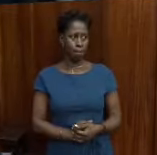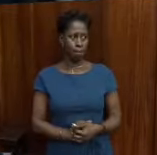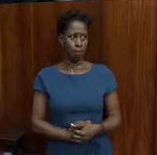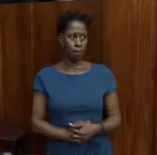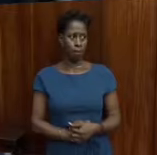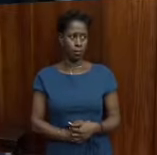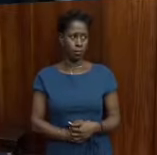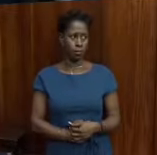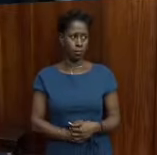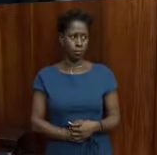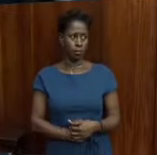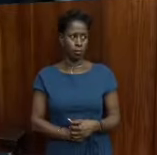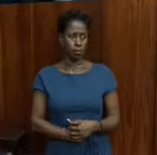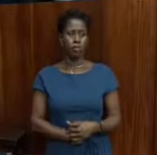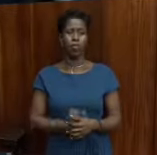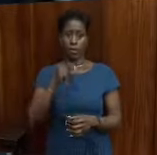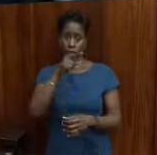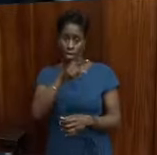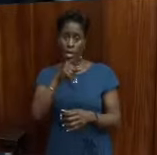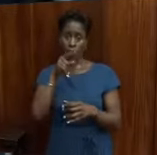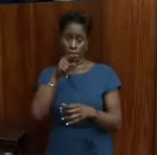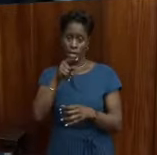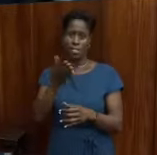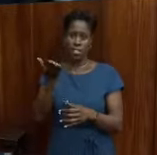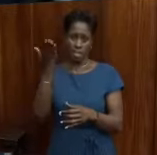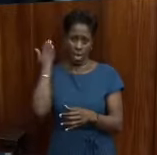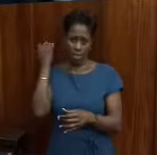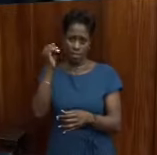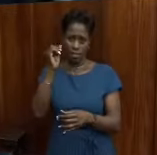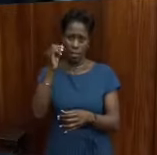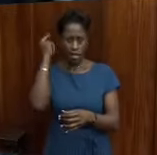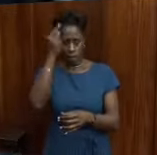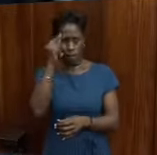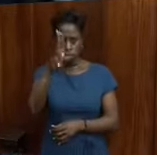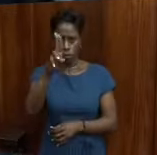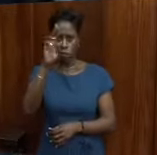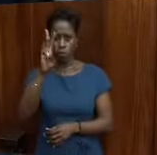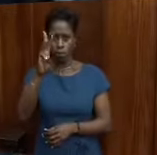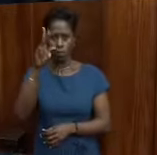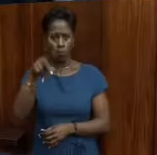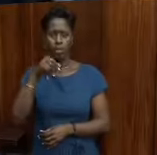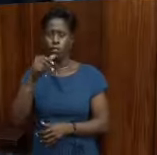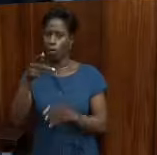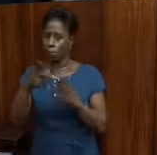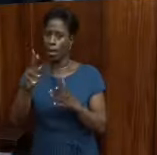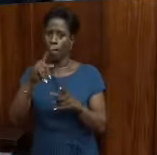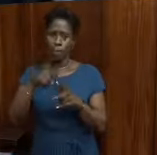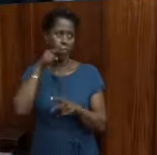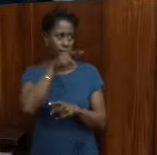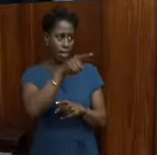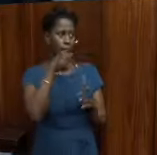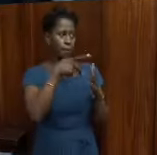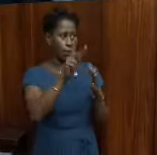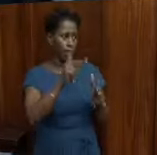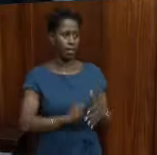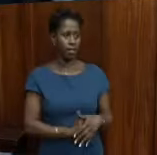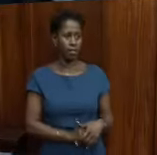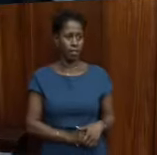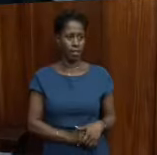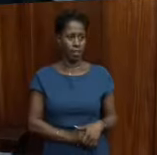unsettled and left now for this administration to honor. Mr. Speaker,